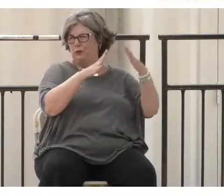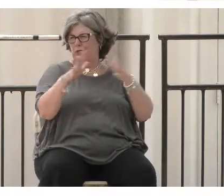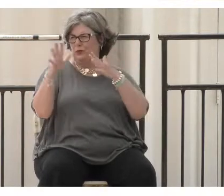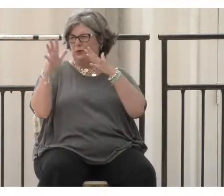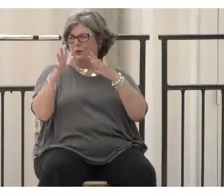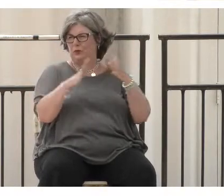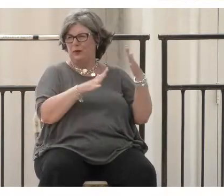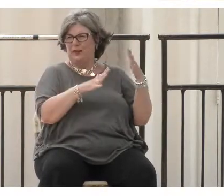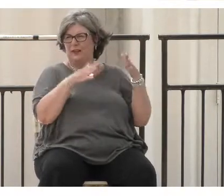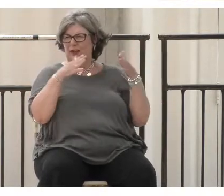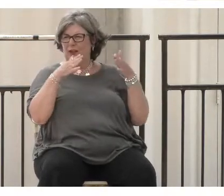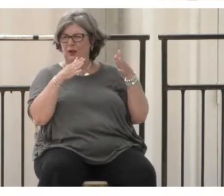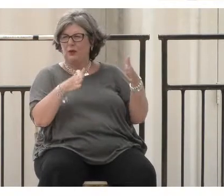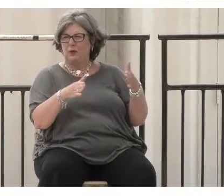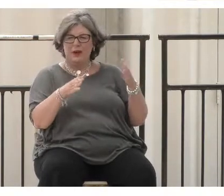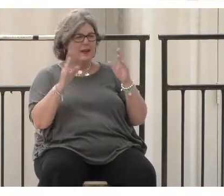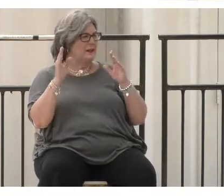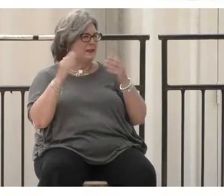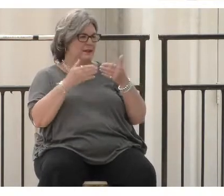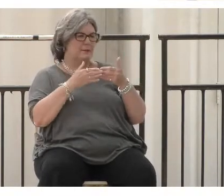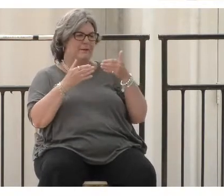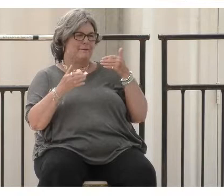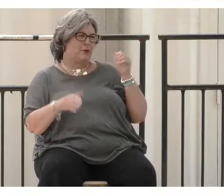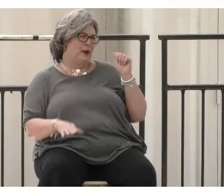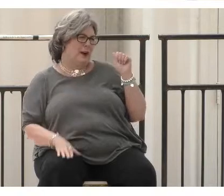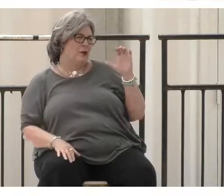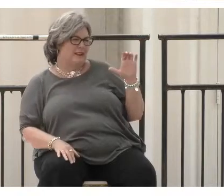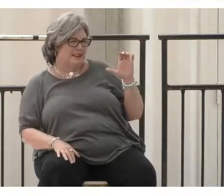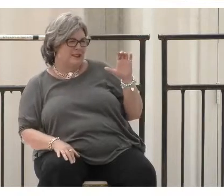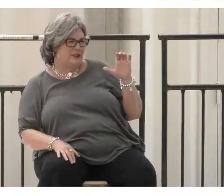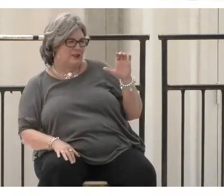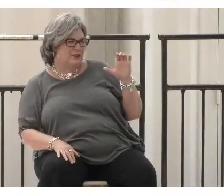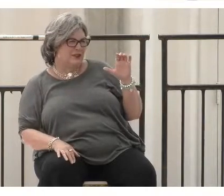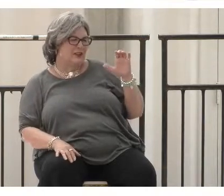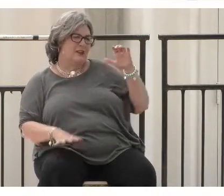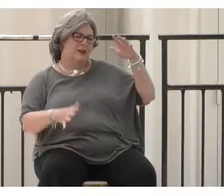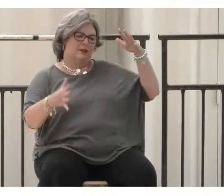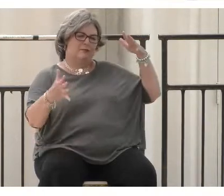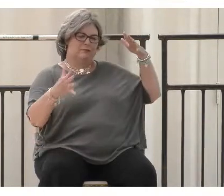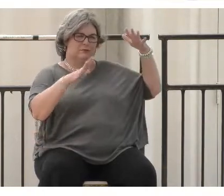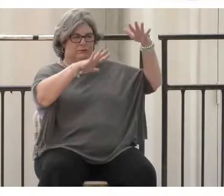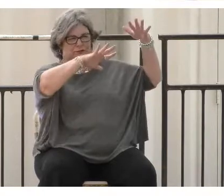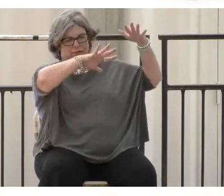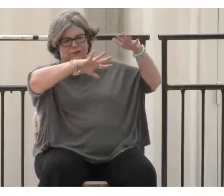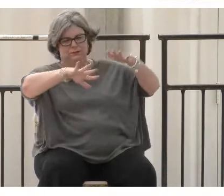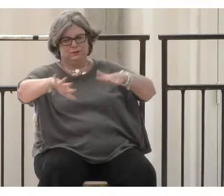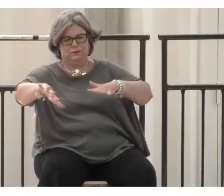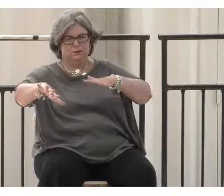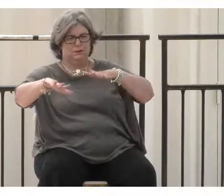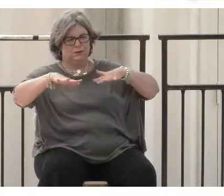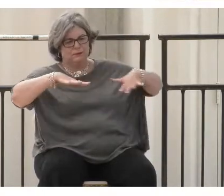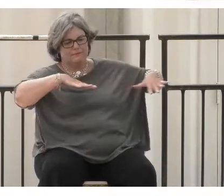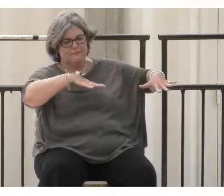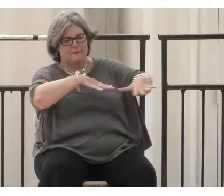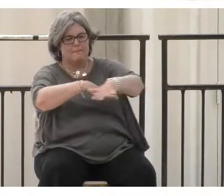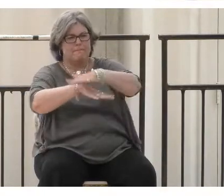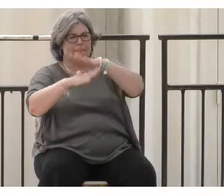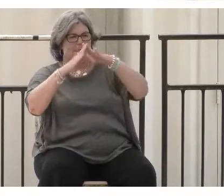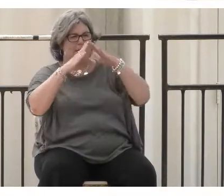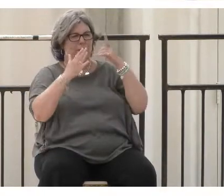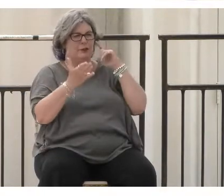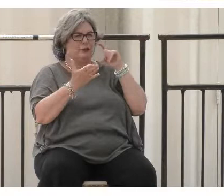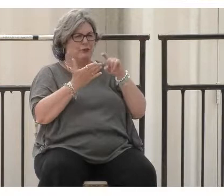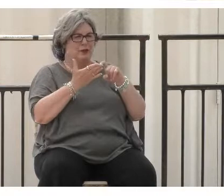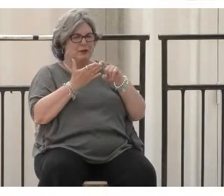were ways in which pre-air conditioning times, there was a downdraft that funneled through the courtyard house, which is what you